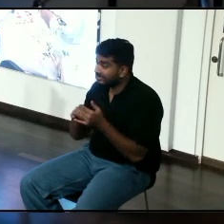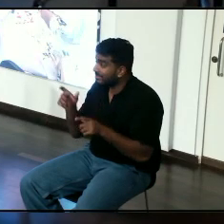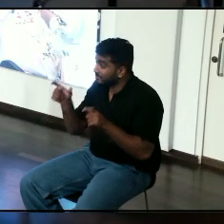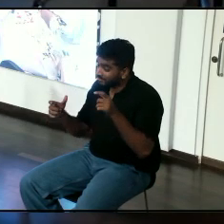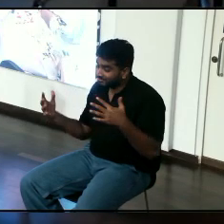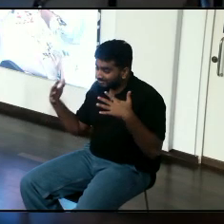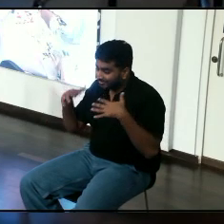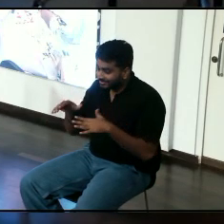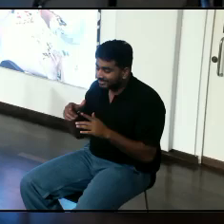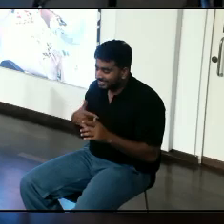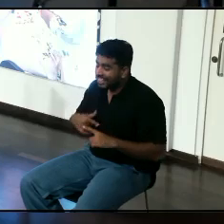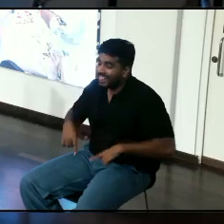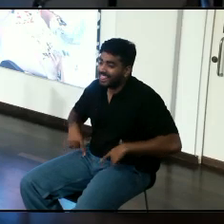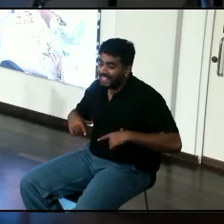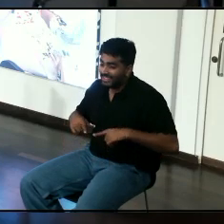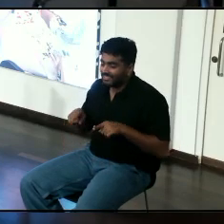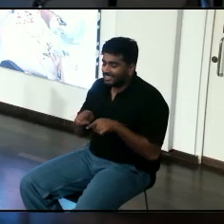now.